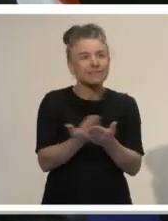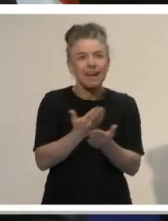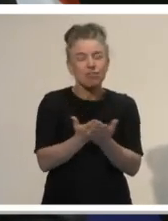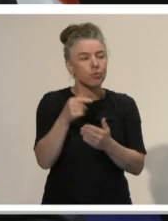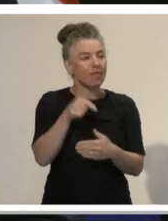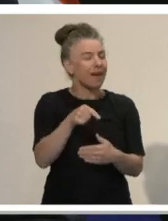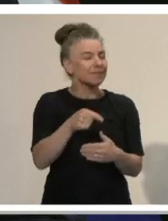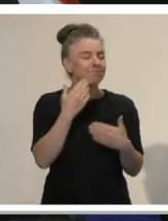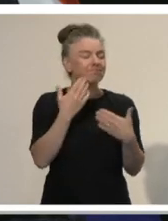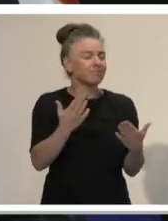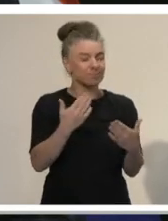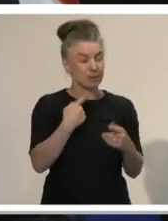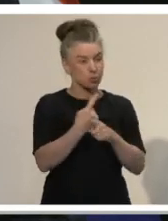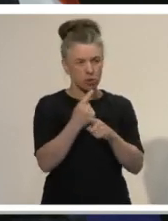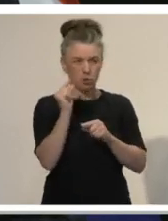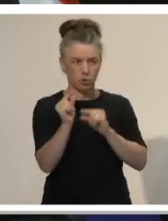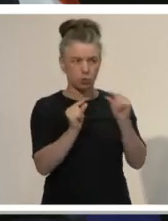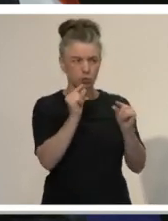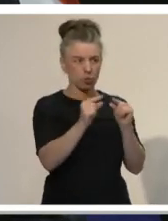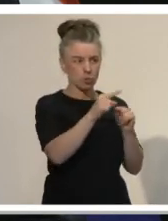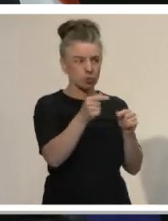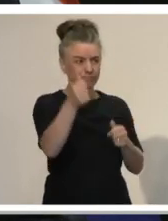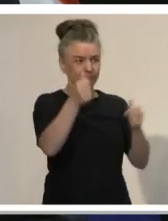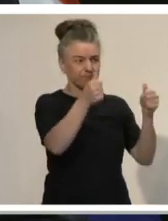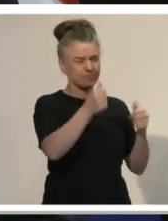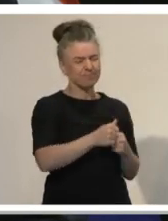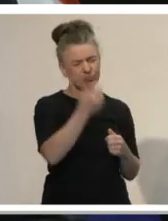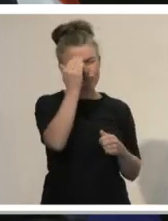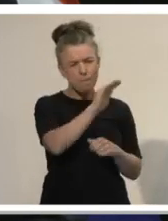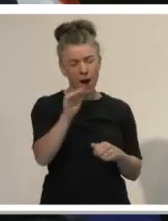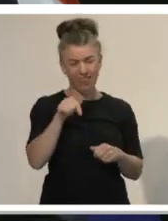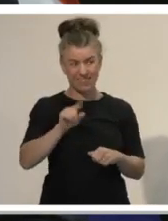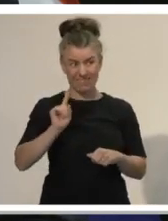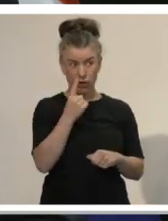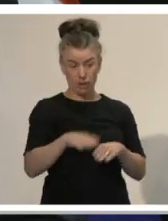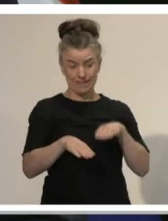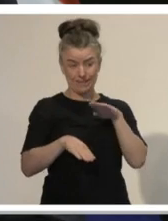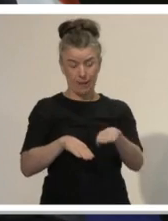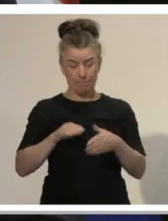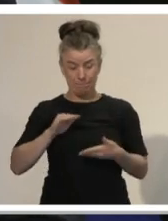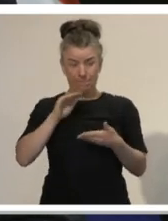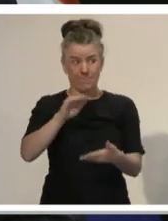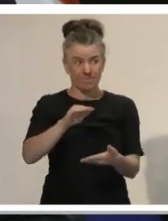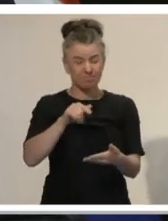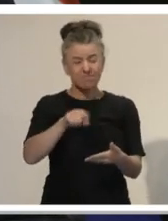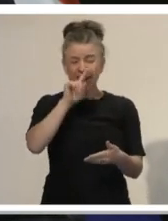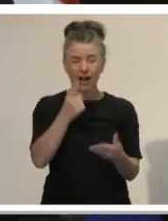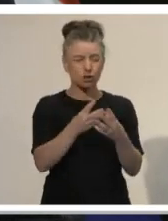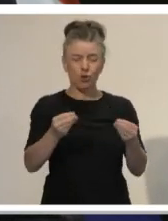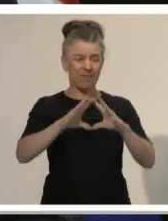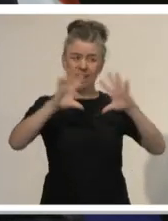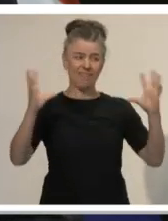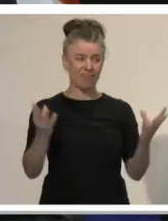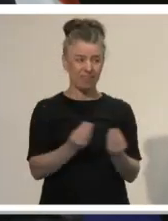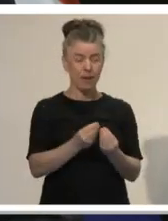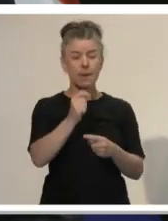to stress that this is the first package. And this alone will not be able to cure all the problems